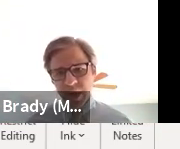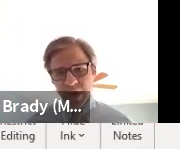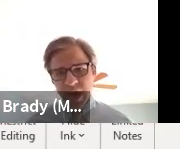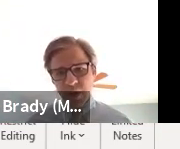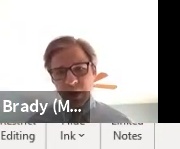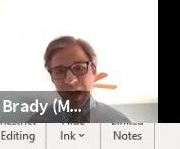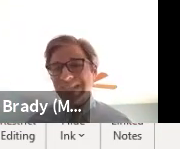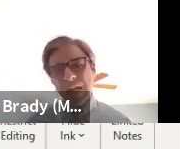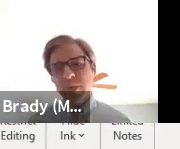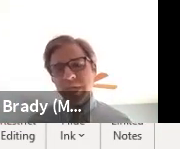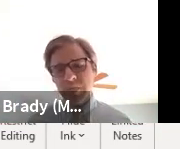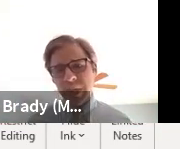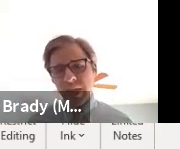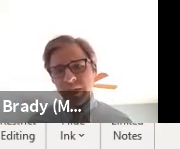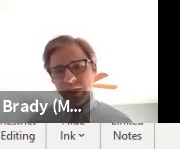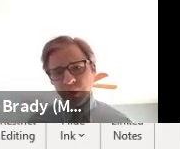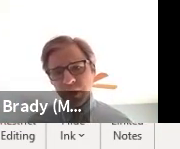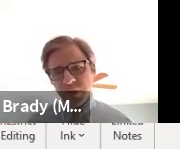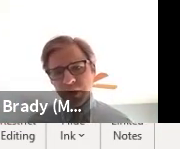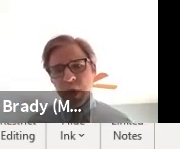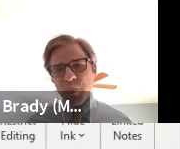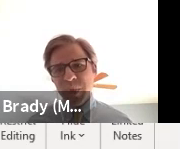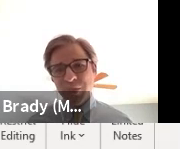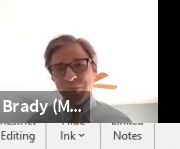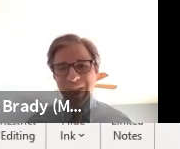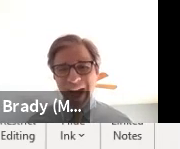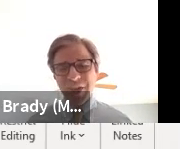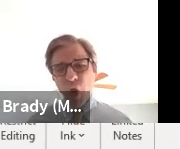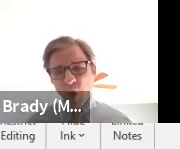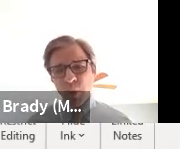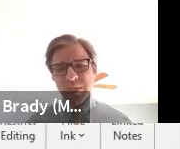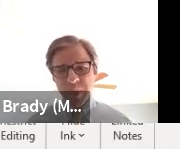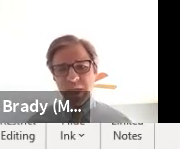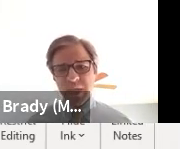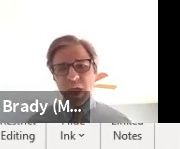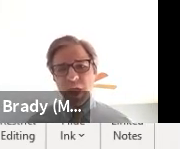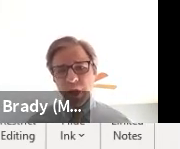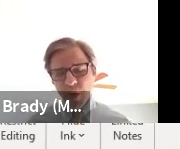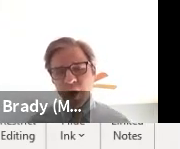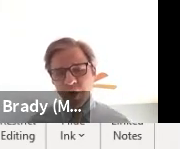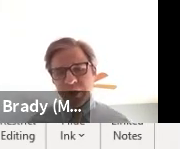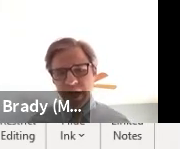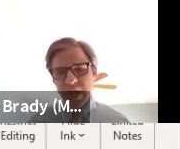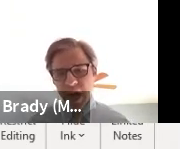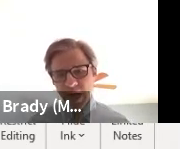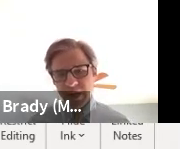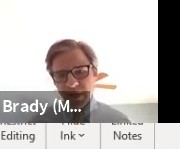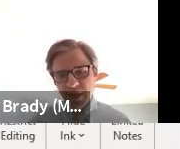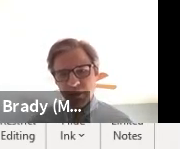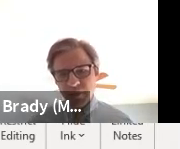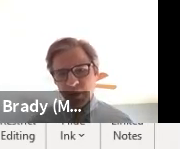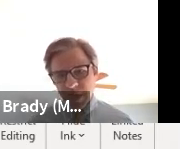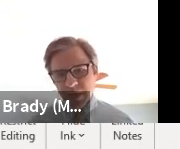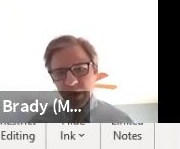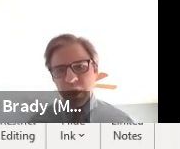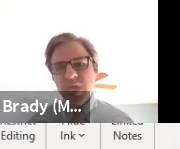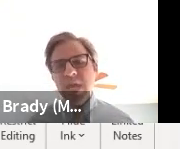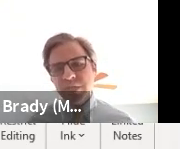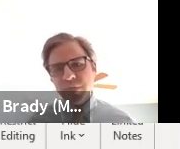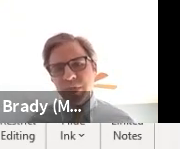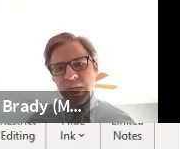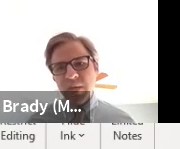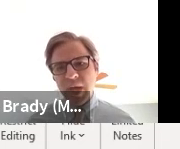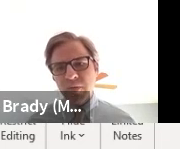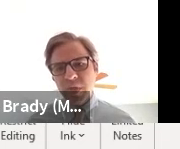announcements look like right now. It's not always going to be like this, of course, but it's also not going to always be, 100% on, full